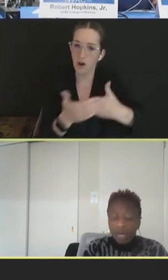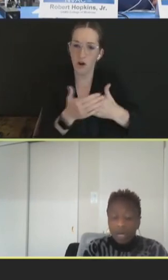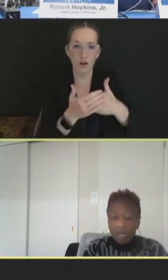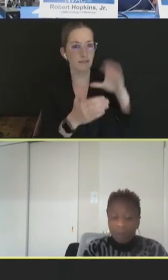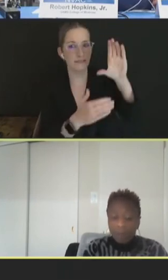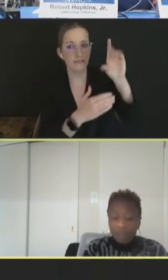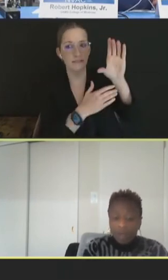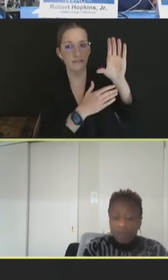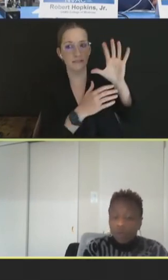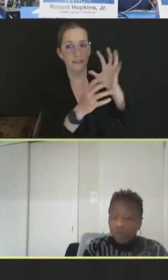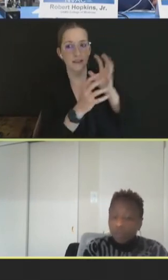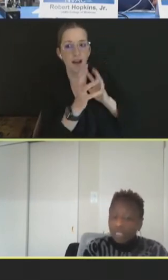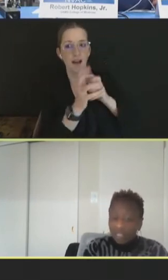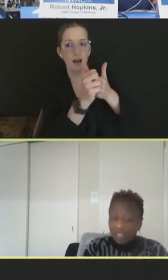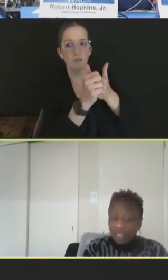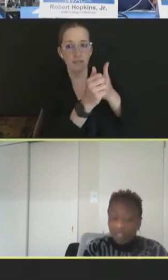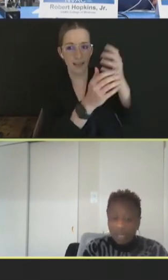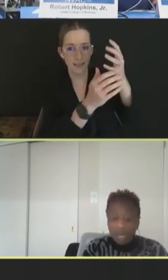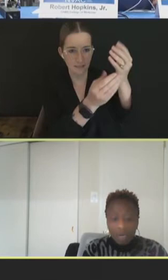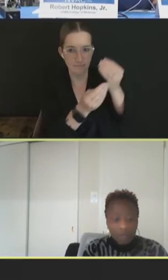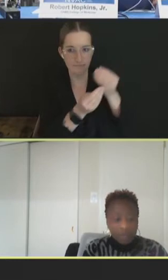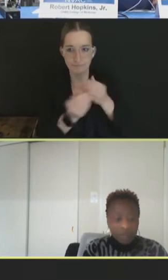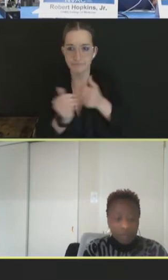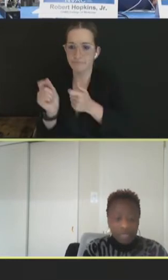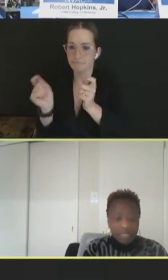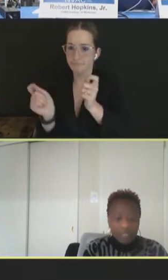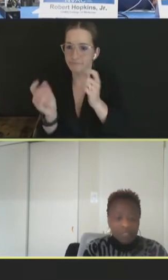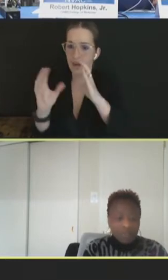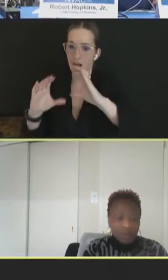ITU for